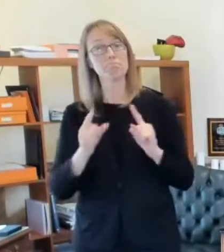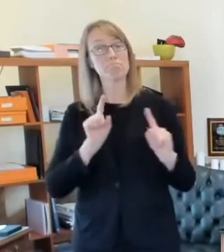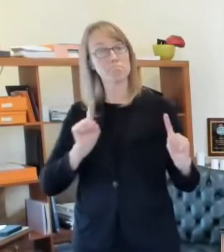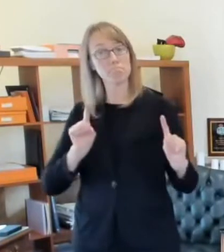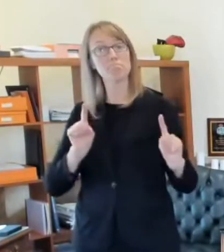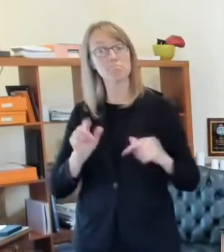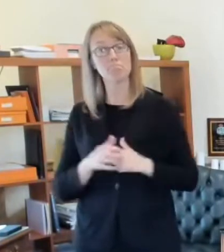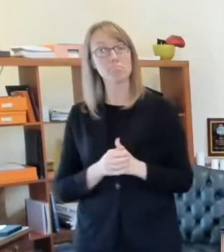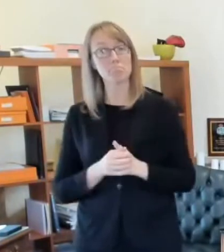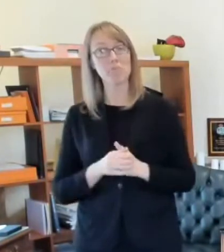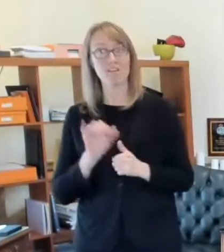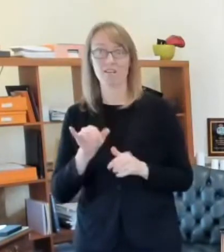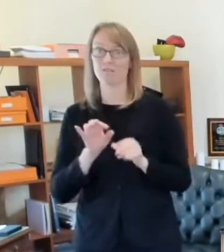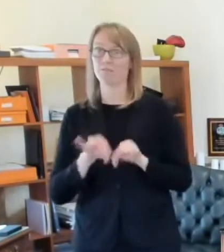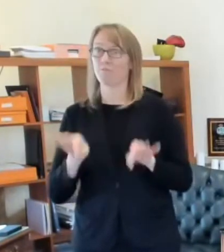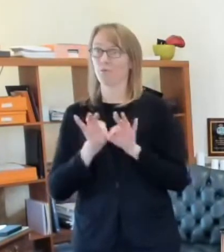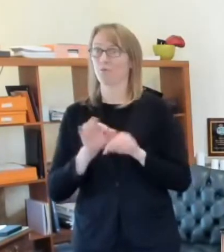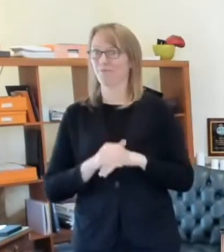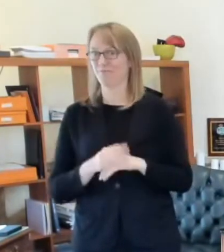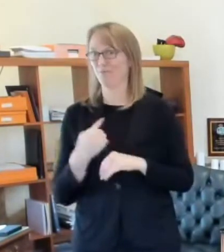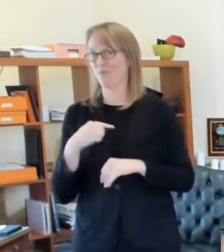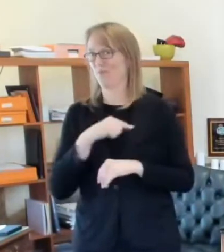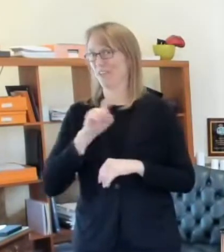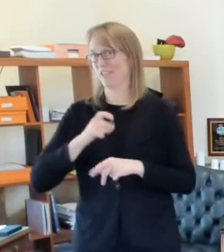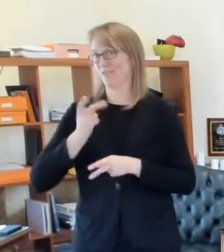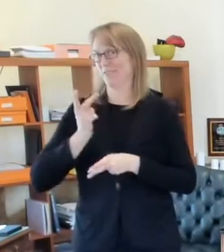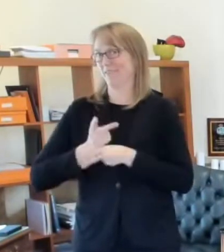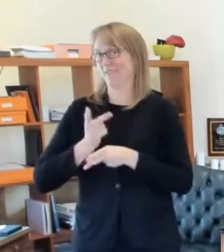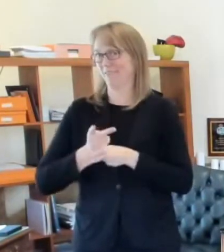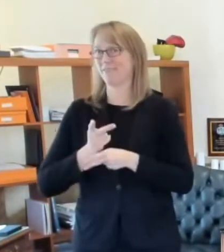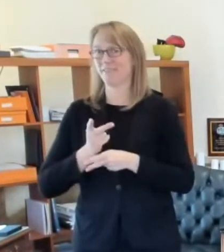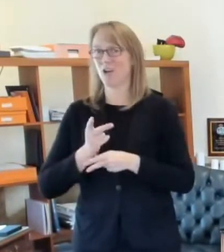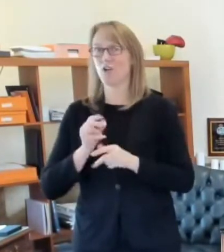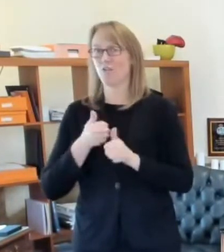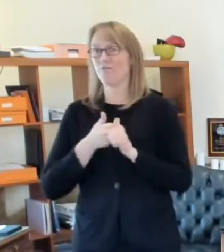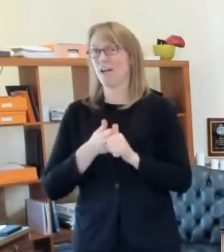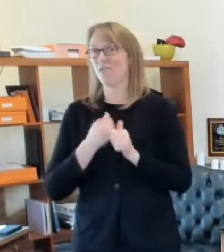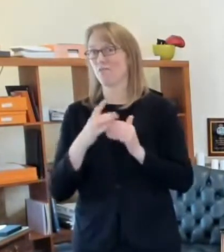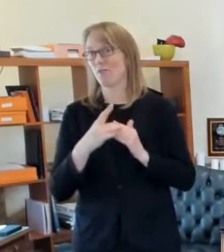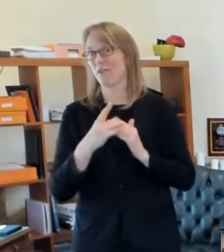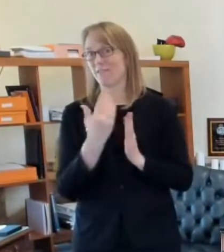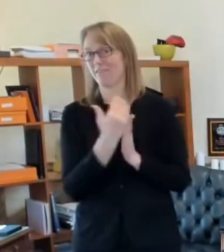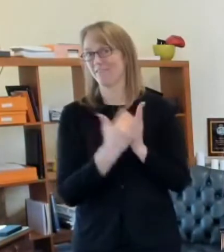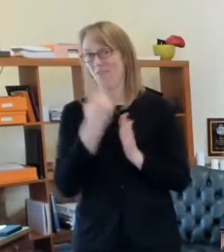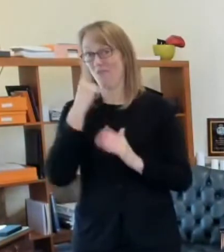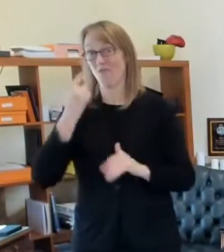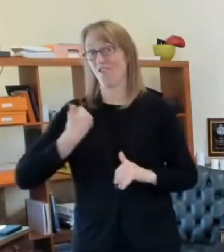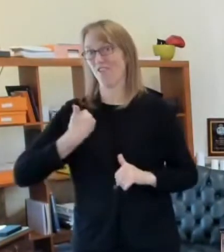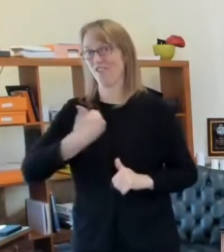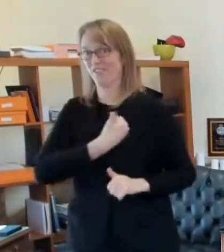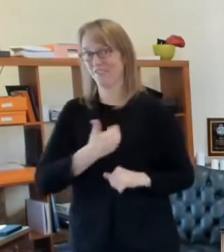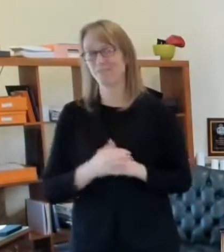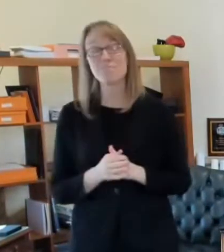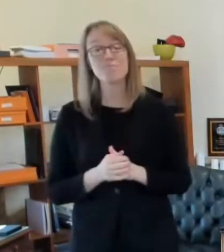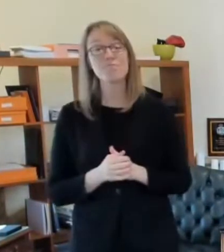do that for ourselves. Kevin has a question about something that I think we talked about on Friday, but maybe worth repeating.